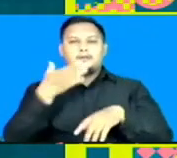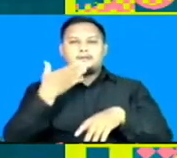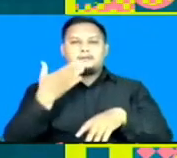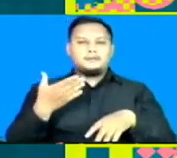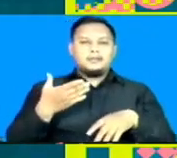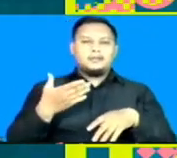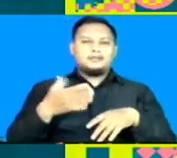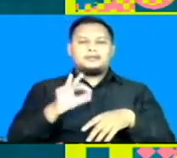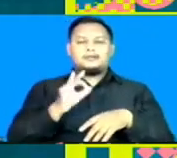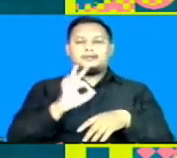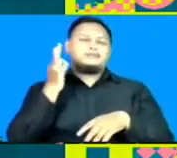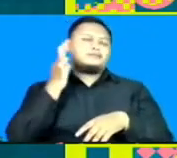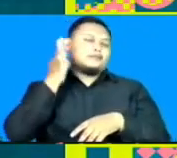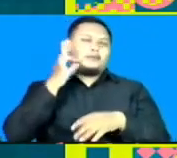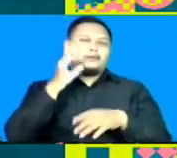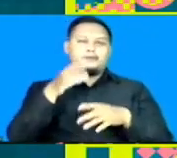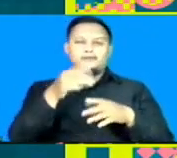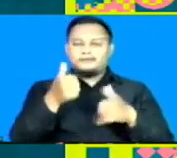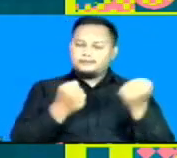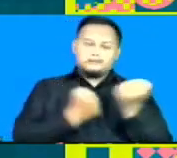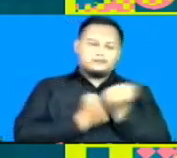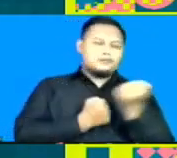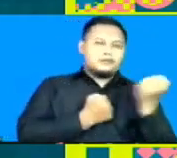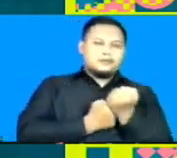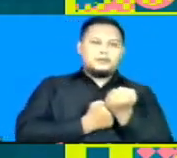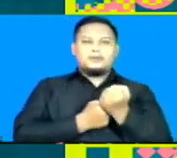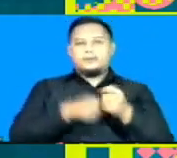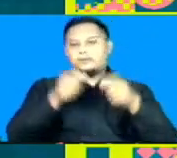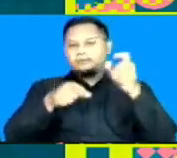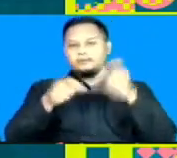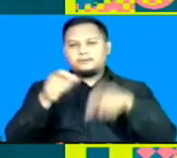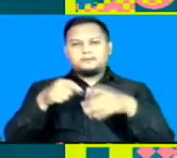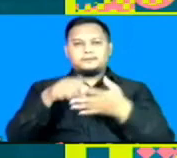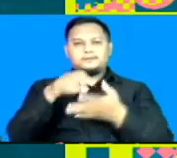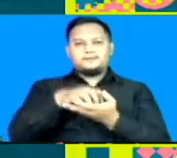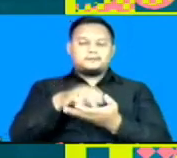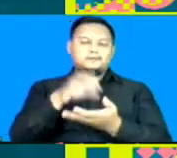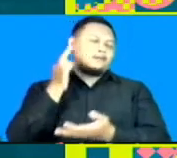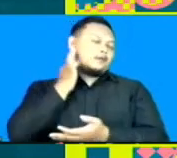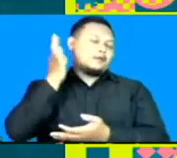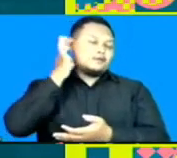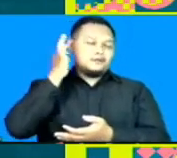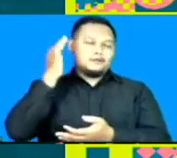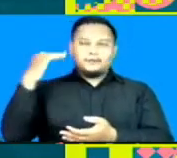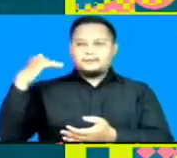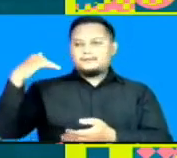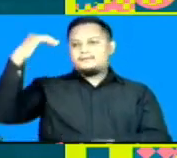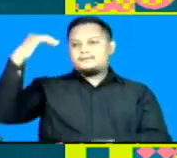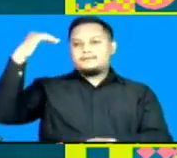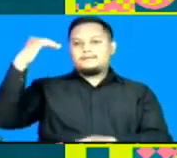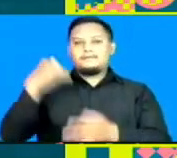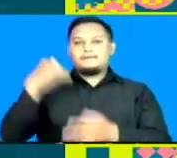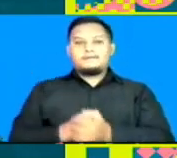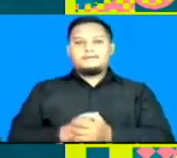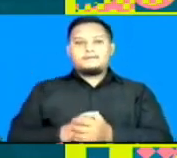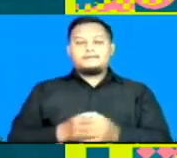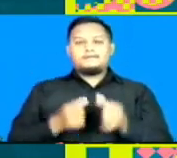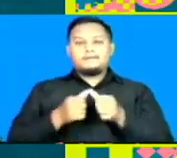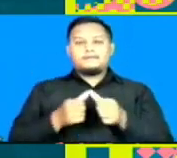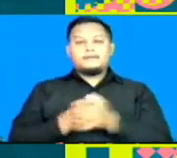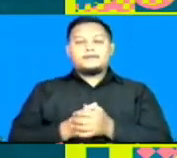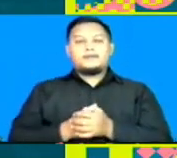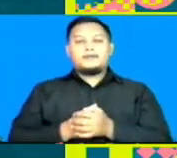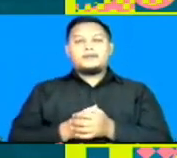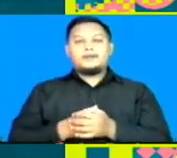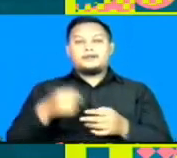the more risky fields. In more specific context, with Jam Sostek, we also launched